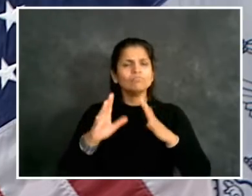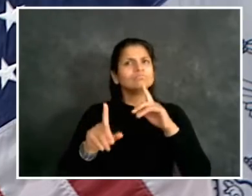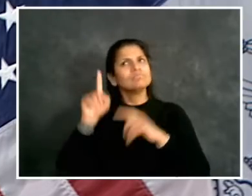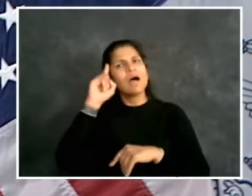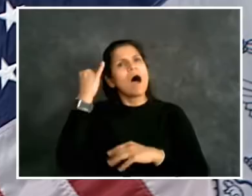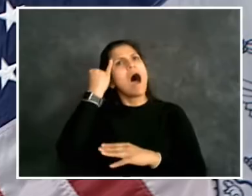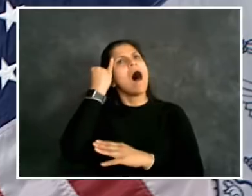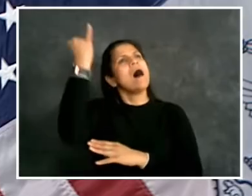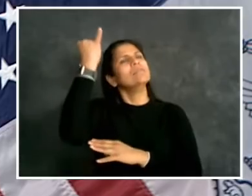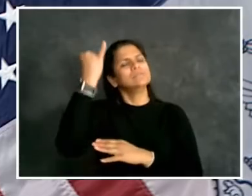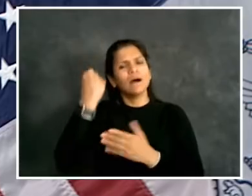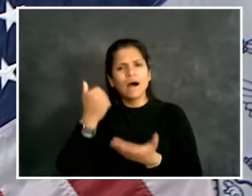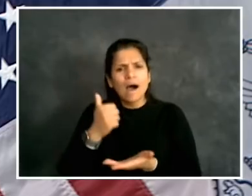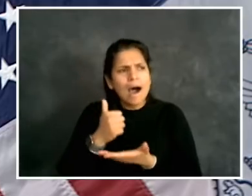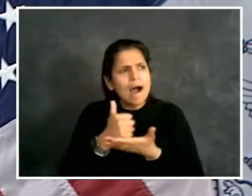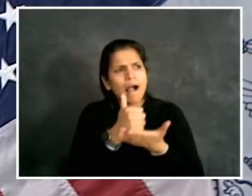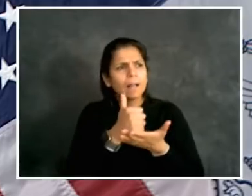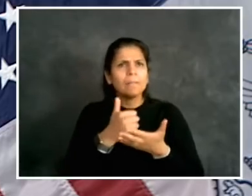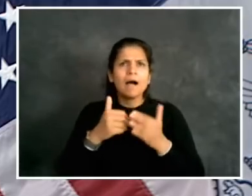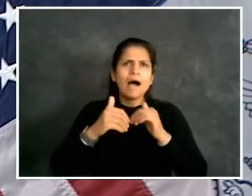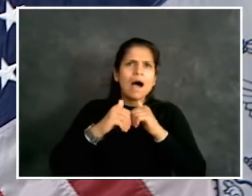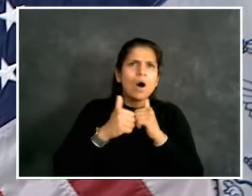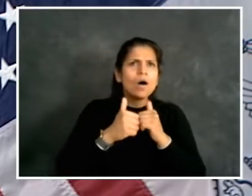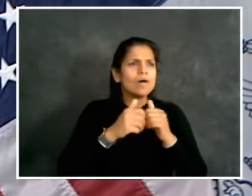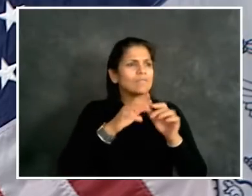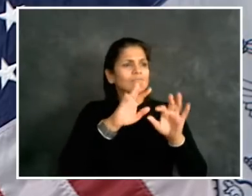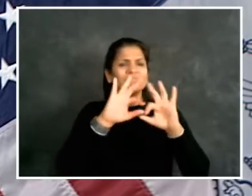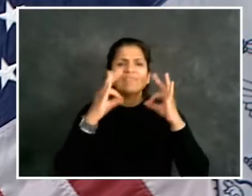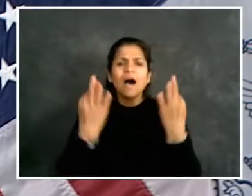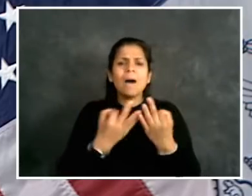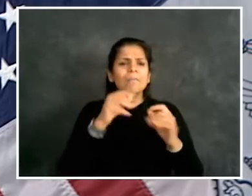pay for services, people who can't afford